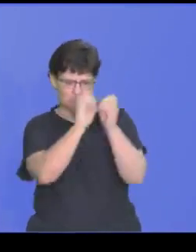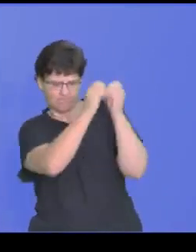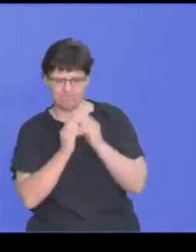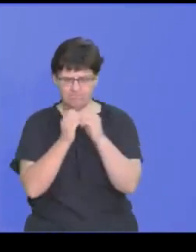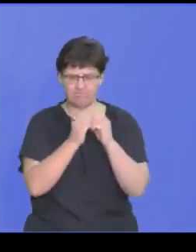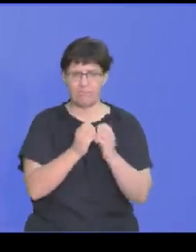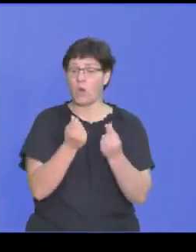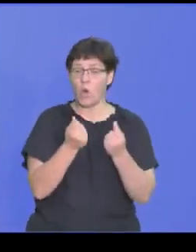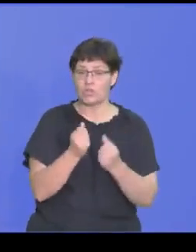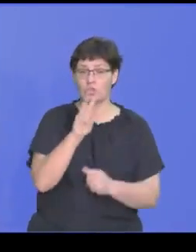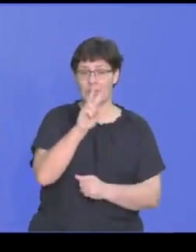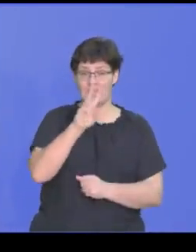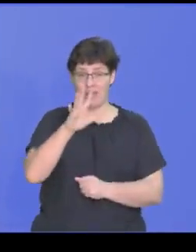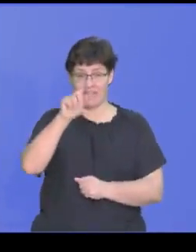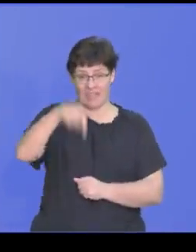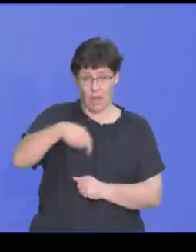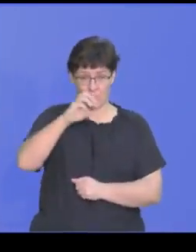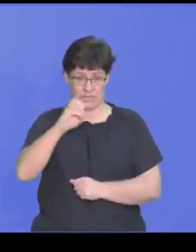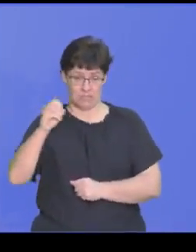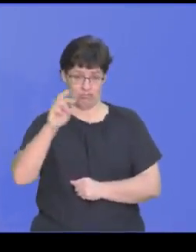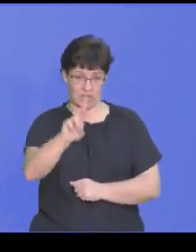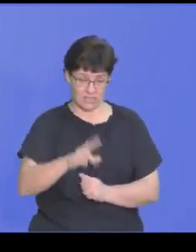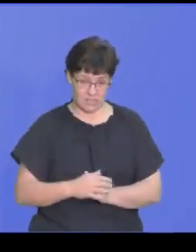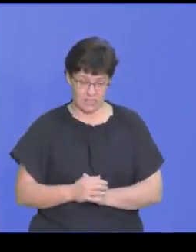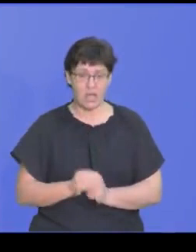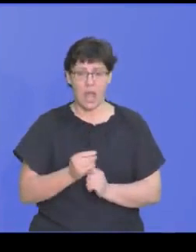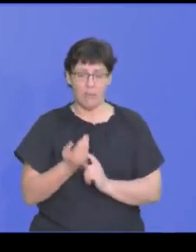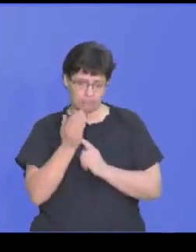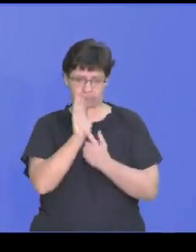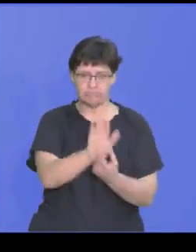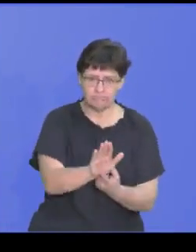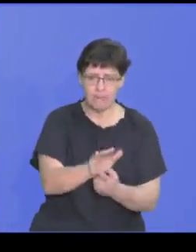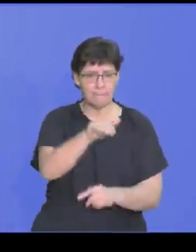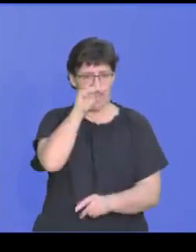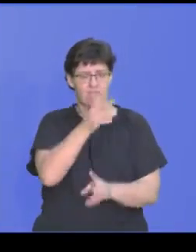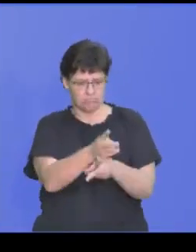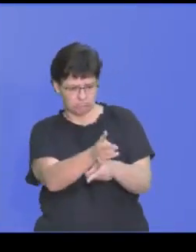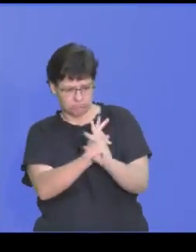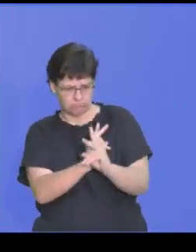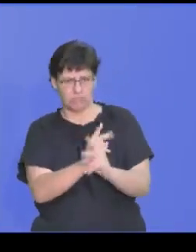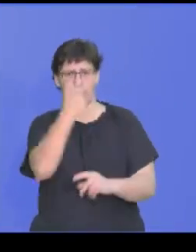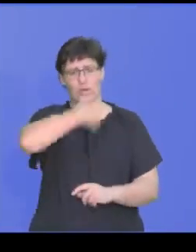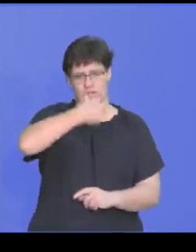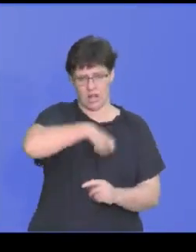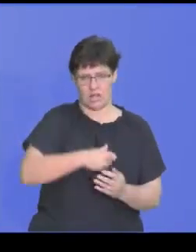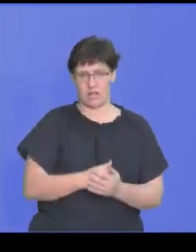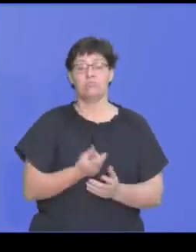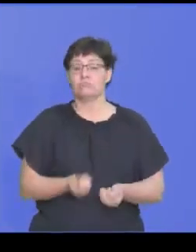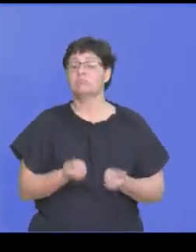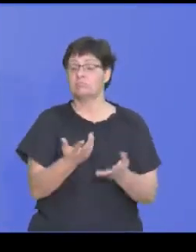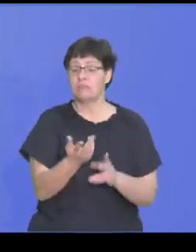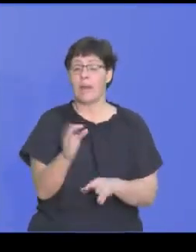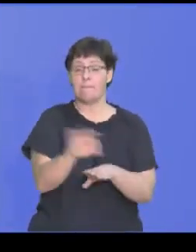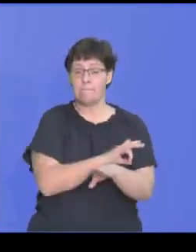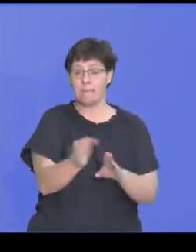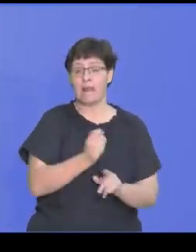of 25,000 Rand. He approaches his bank for a personal loan. He was provided with a personal loan repayment